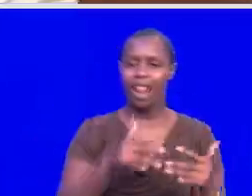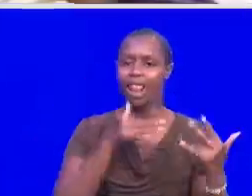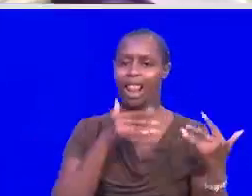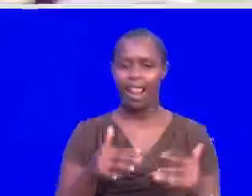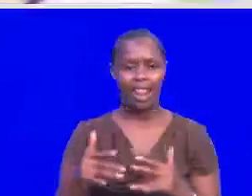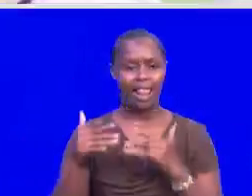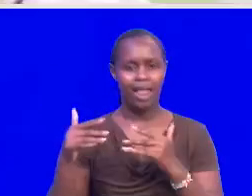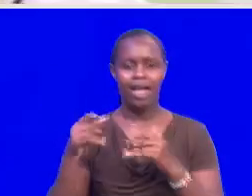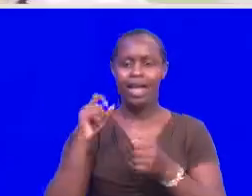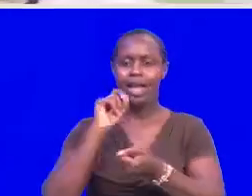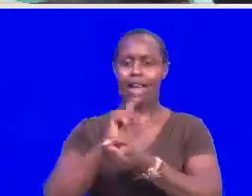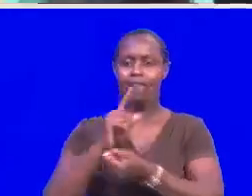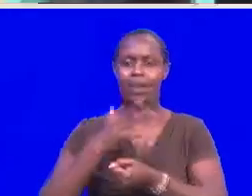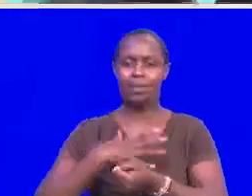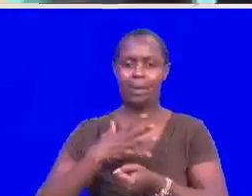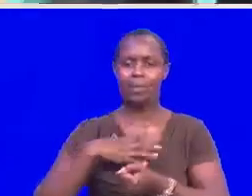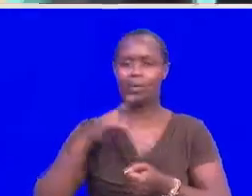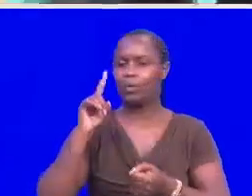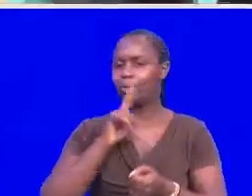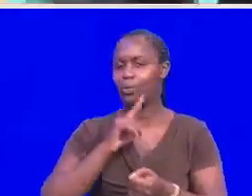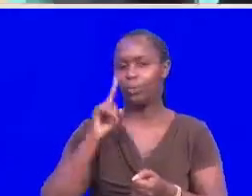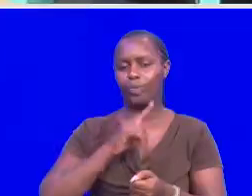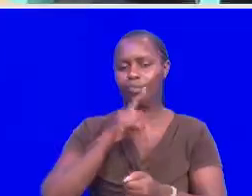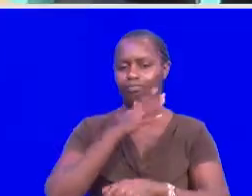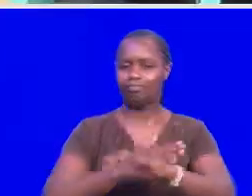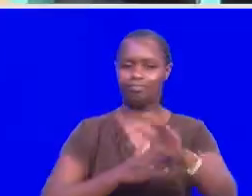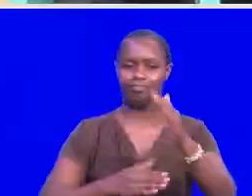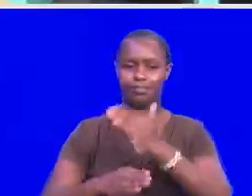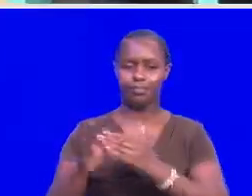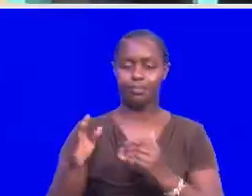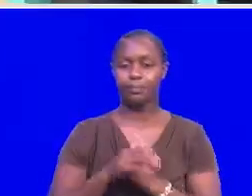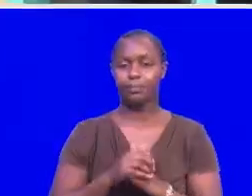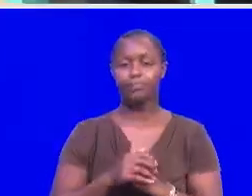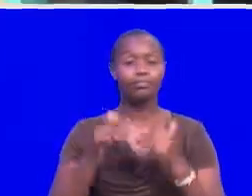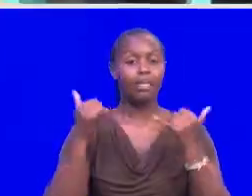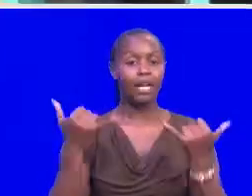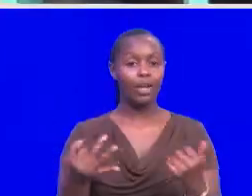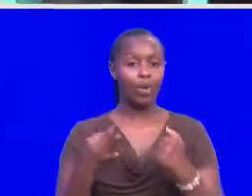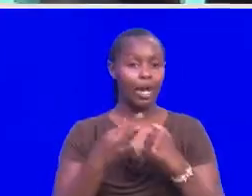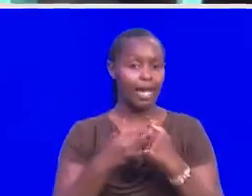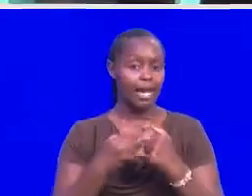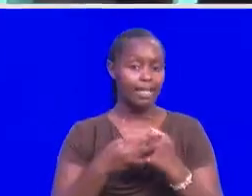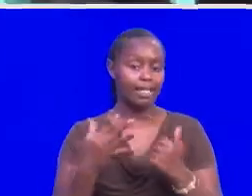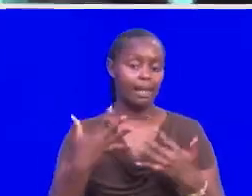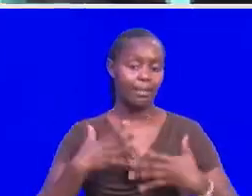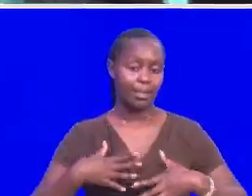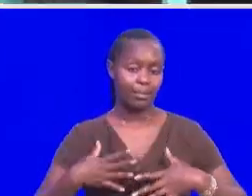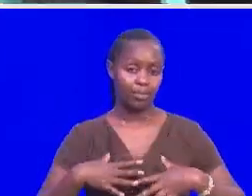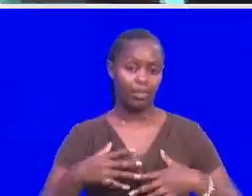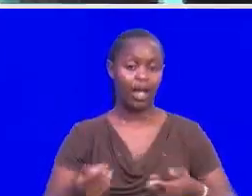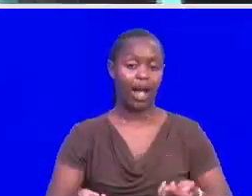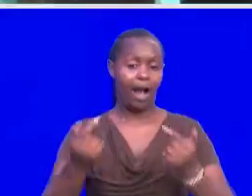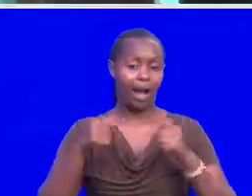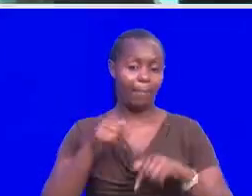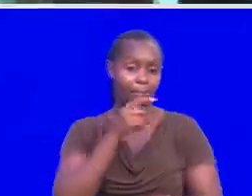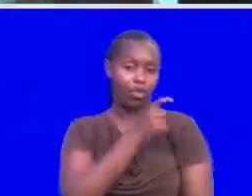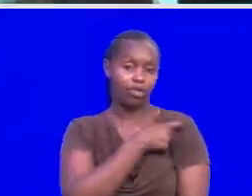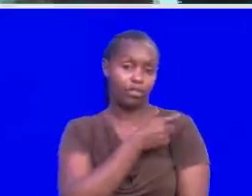people were severely injured. As of now, we've received 8 patients. All of them...